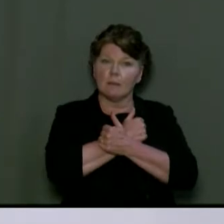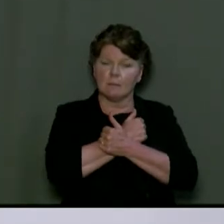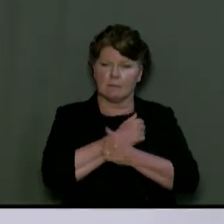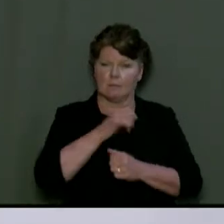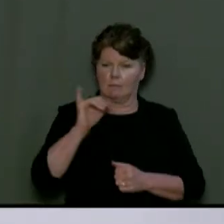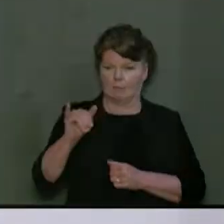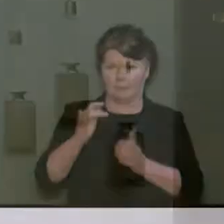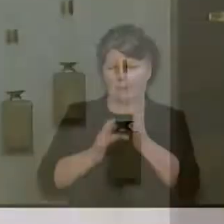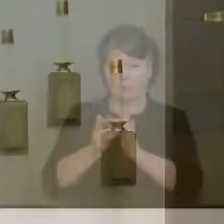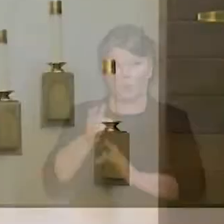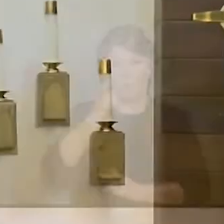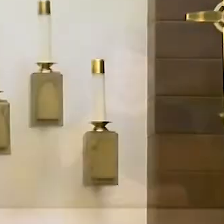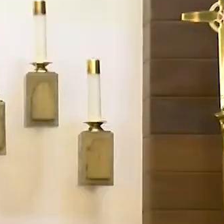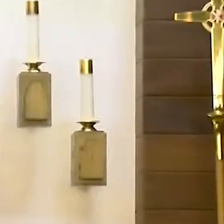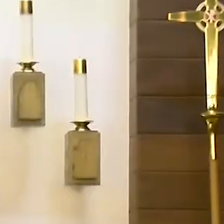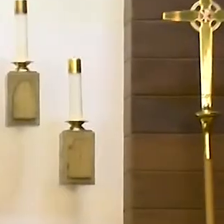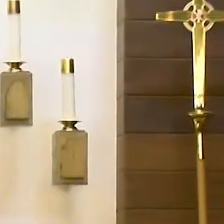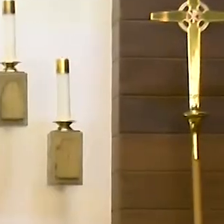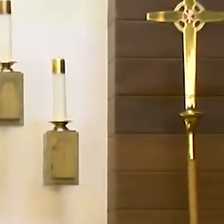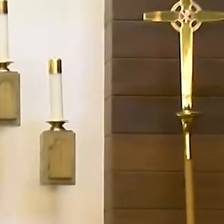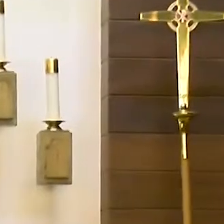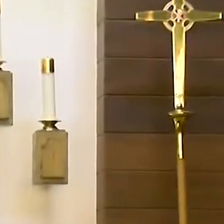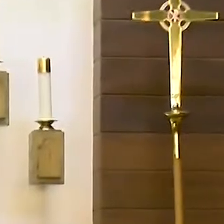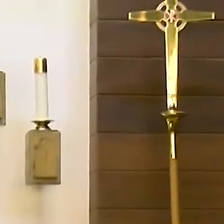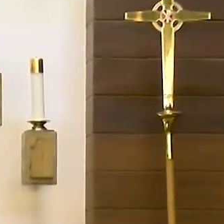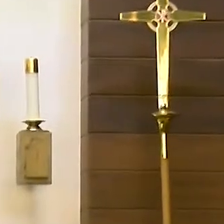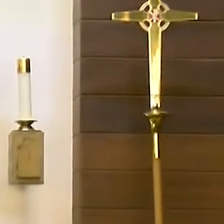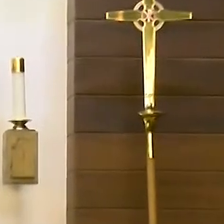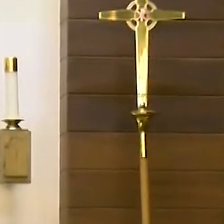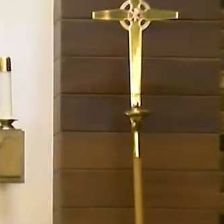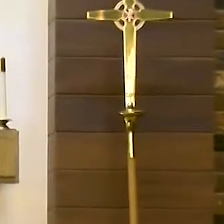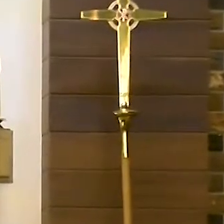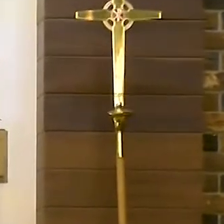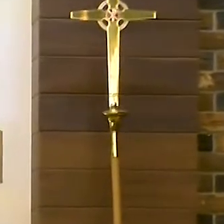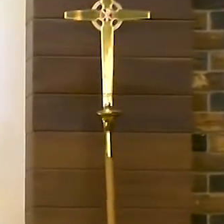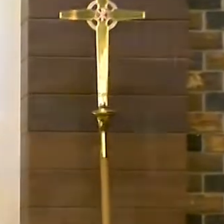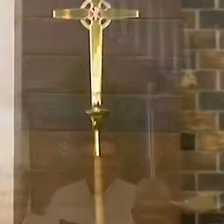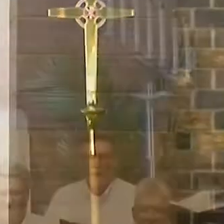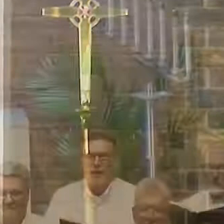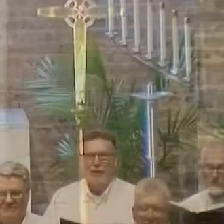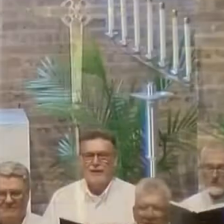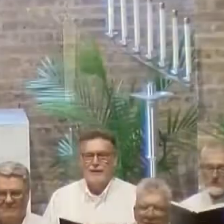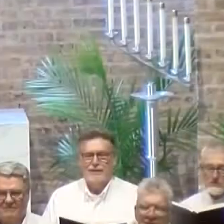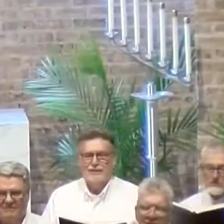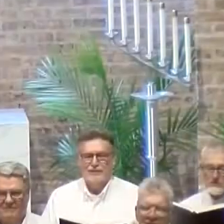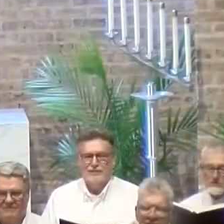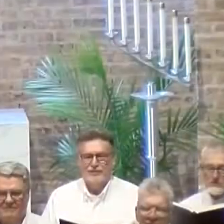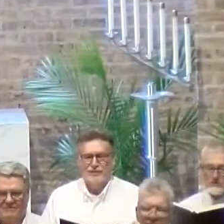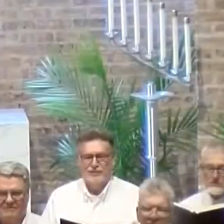this Jesus? The service will begin after this opening hymn.